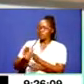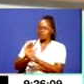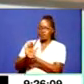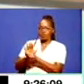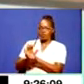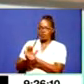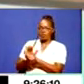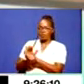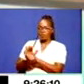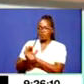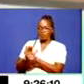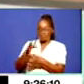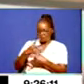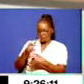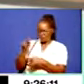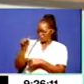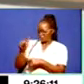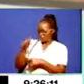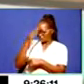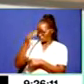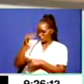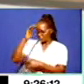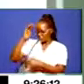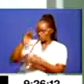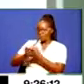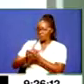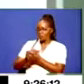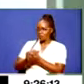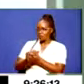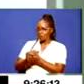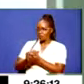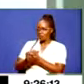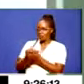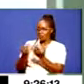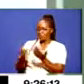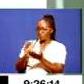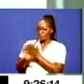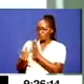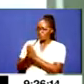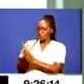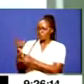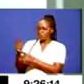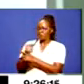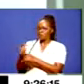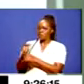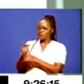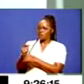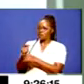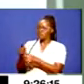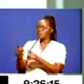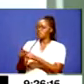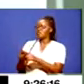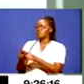we've had a lot of interest in this, because we believe that equipment without training is as good as not being there.